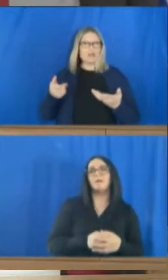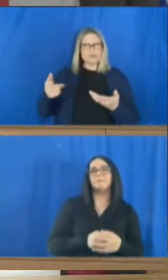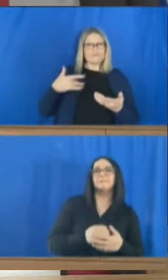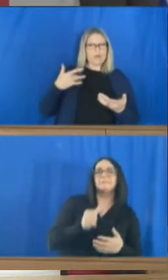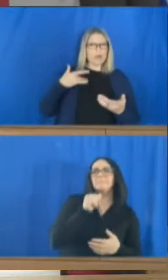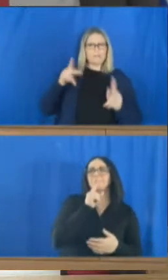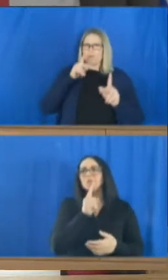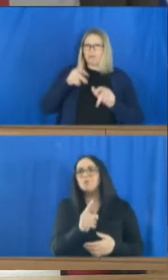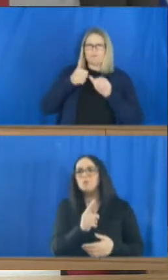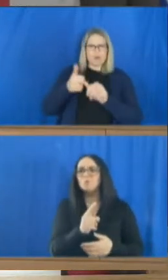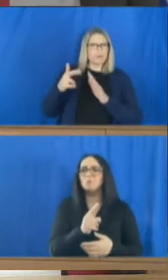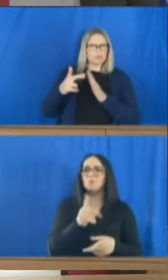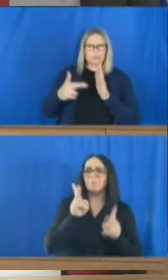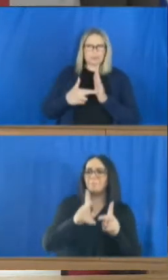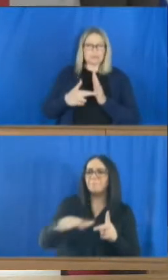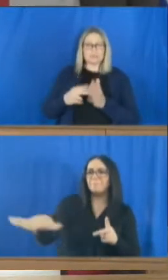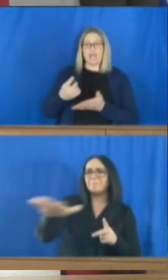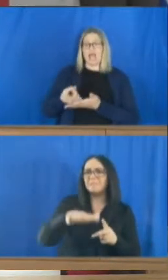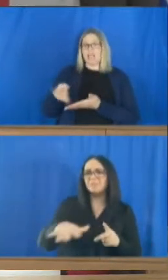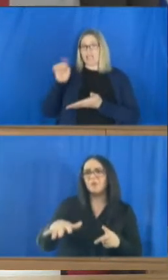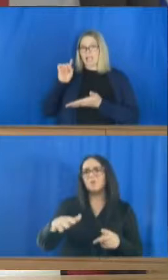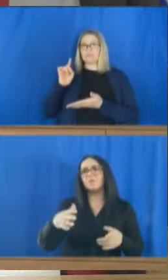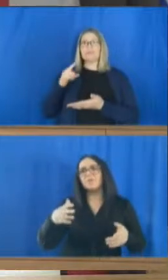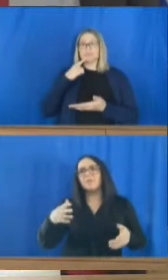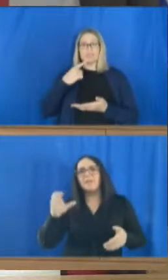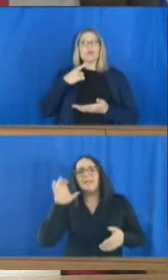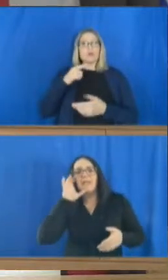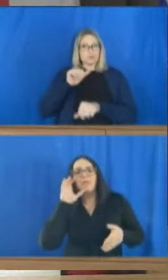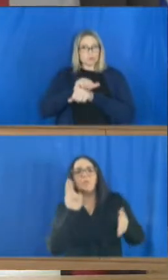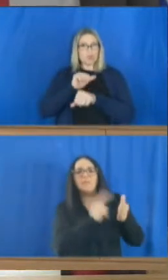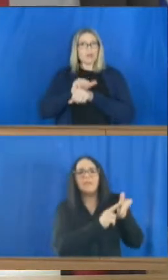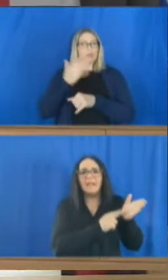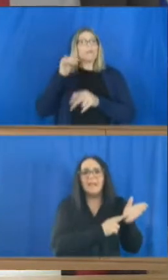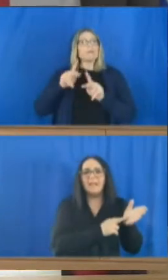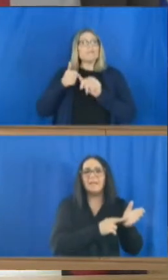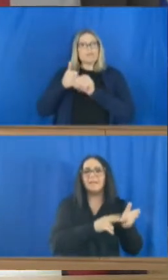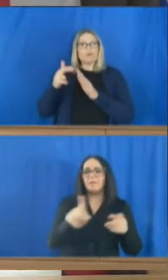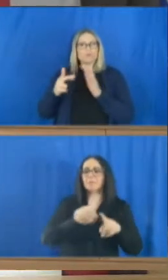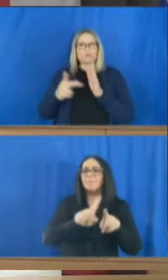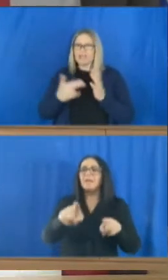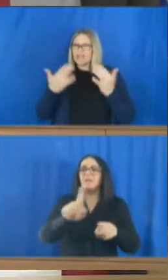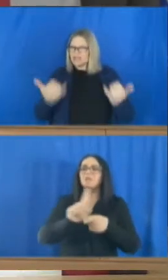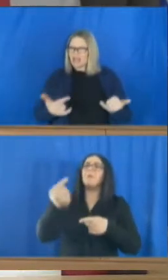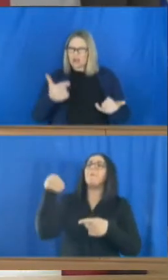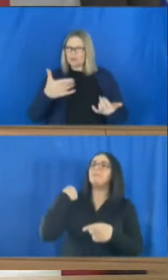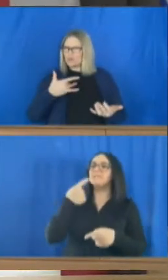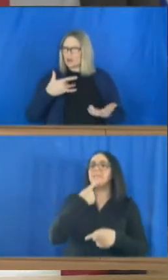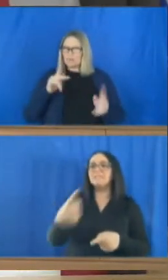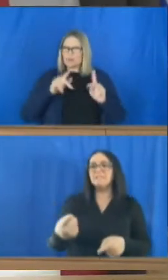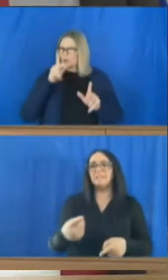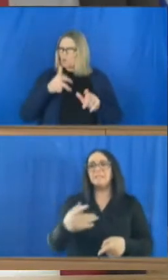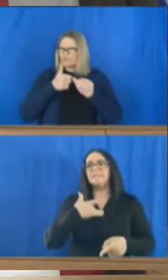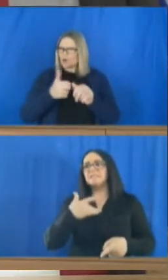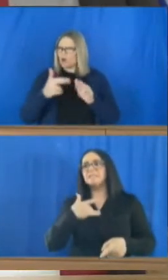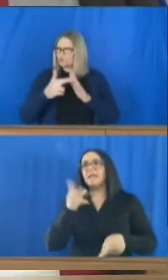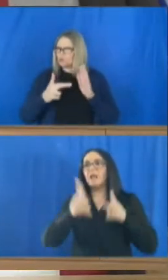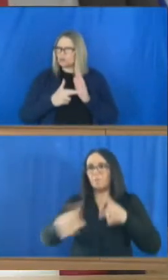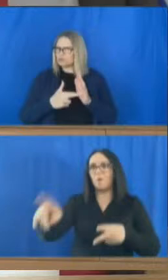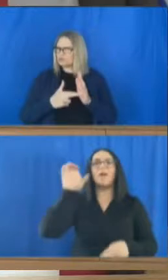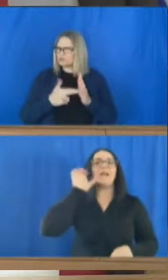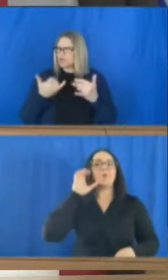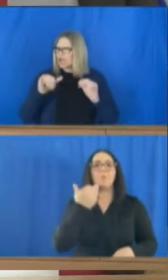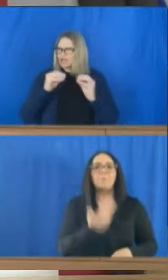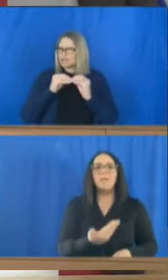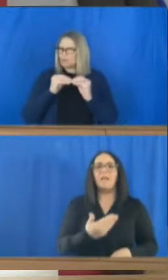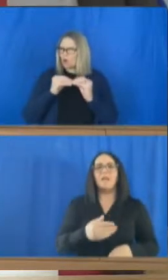they did follow the rules? That is what you said last week. Well, what I said is that we needed, in order to get our hospitalizations under control